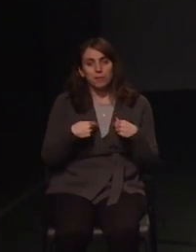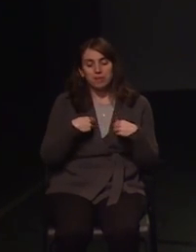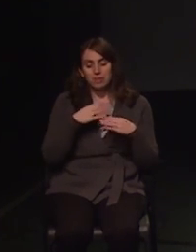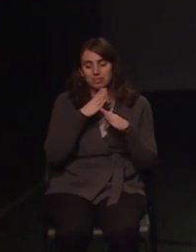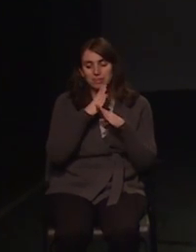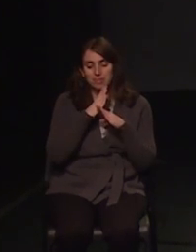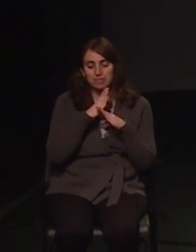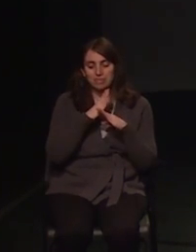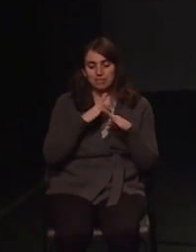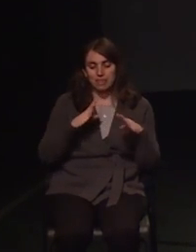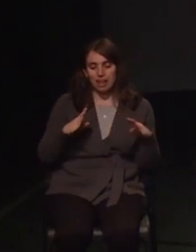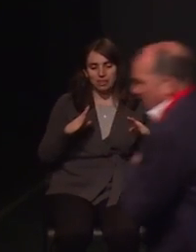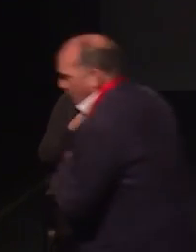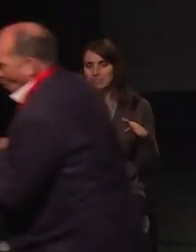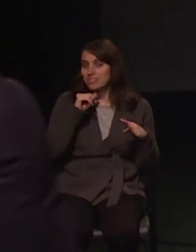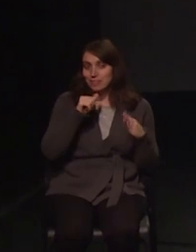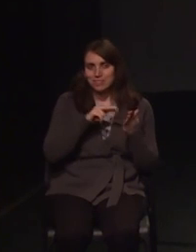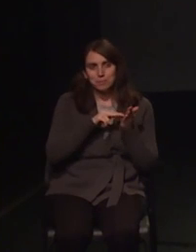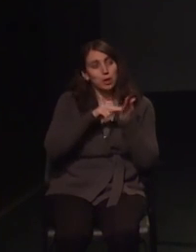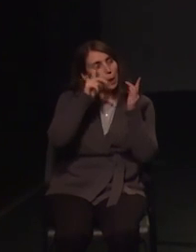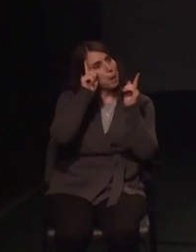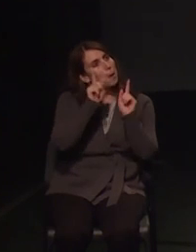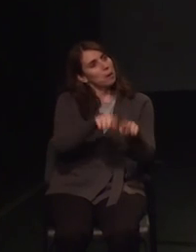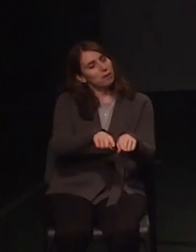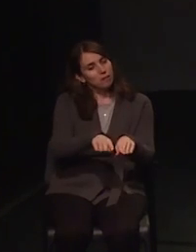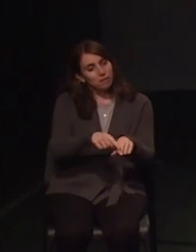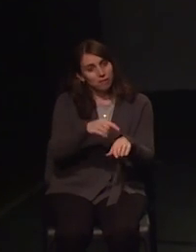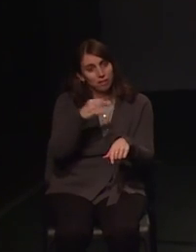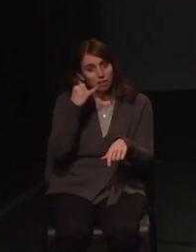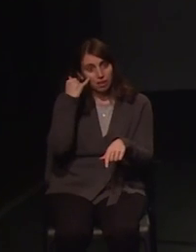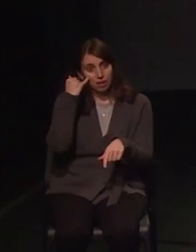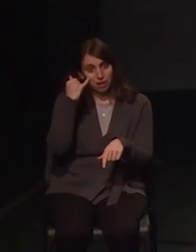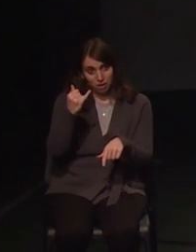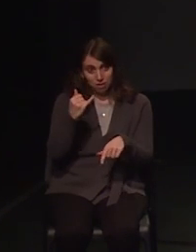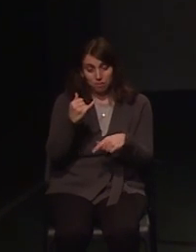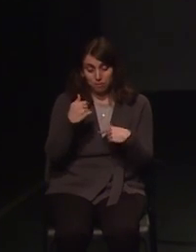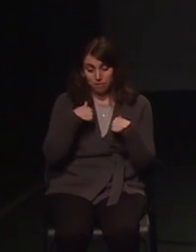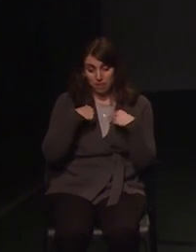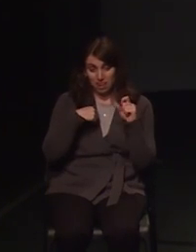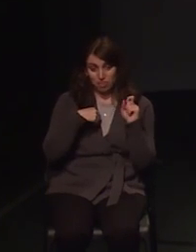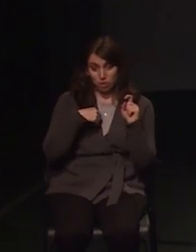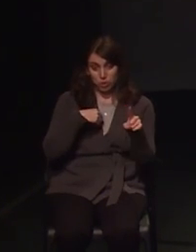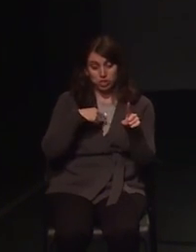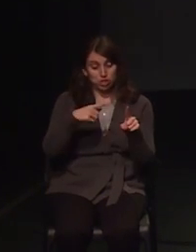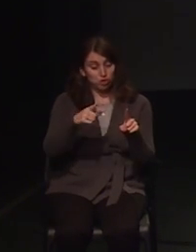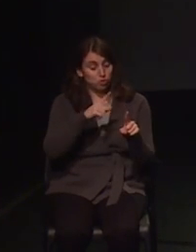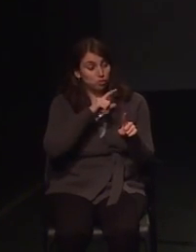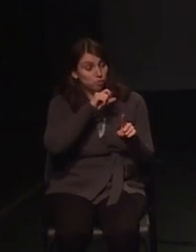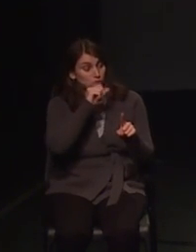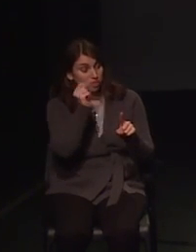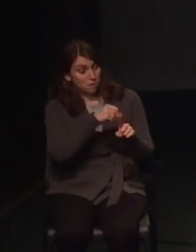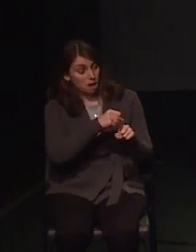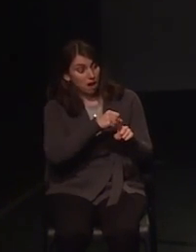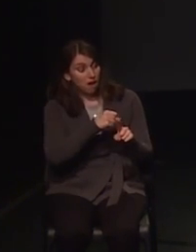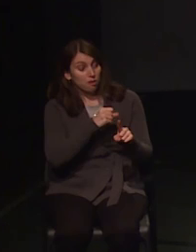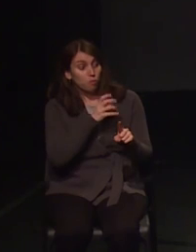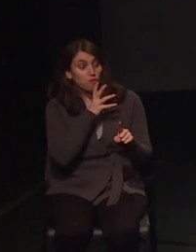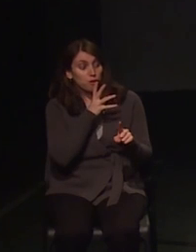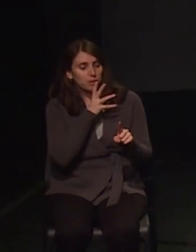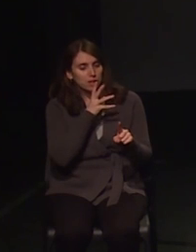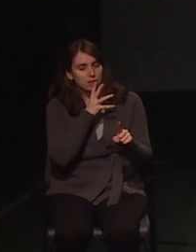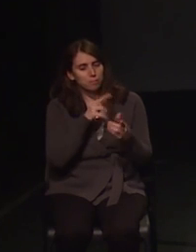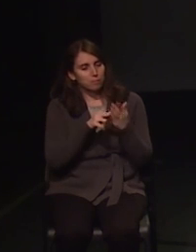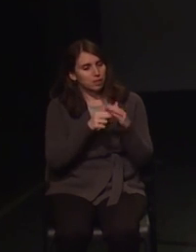mean consent. So when I ask a question, if you respond verbally, then I know we're all on the same page. So we're good? Yeah. Awesome.